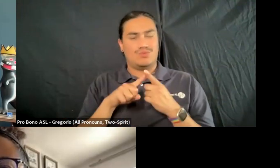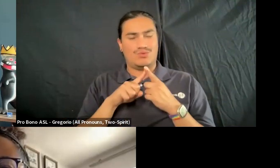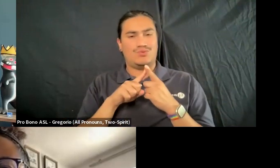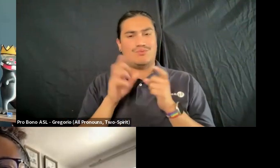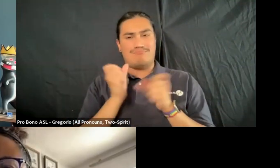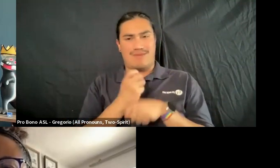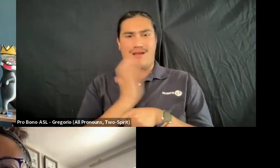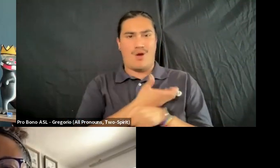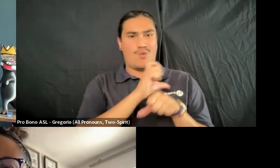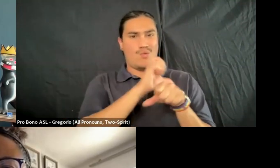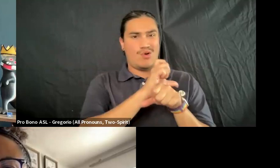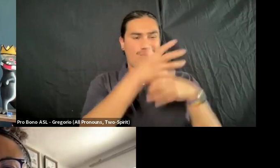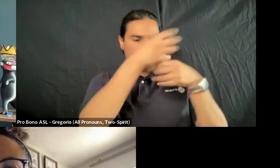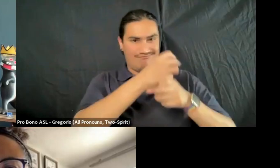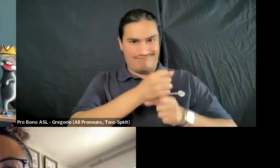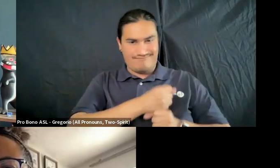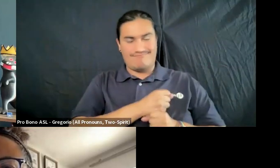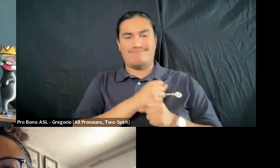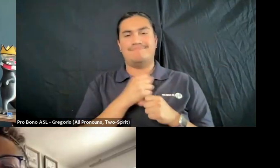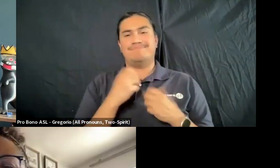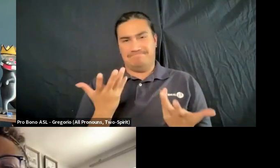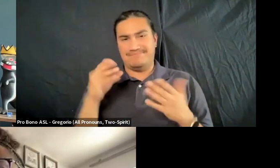digestible forms.